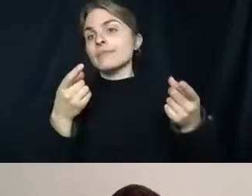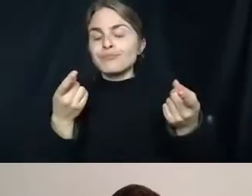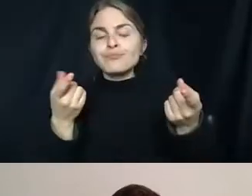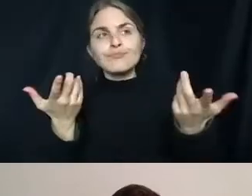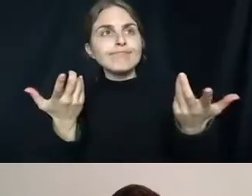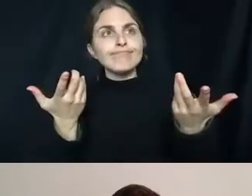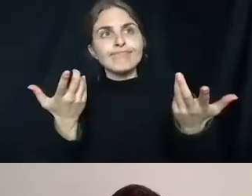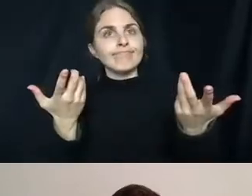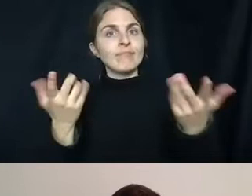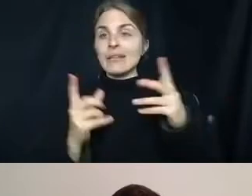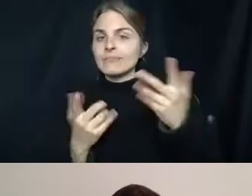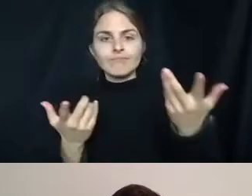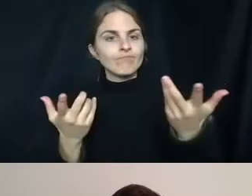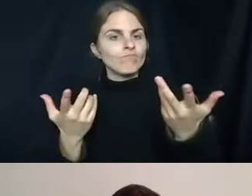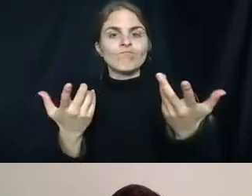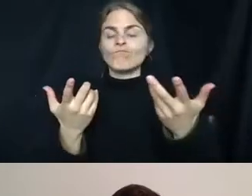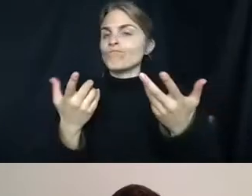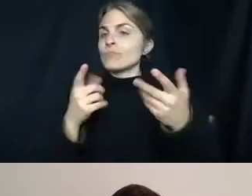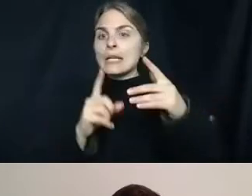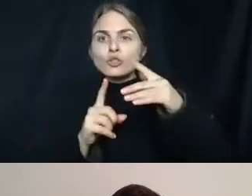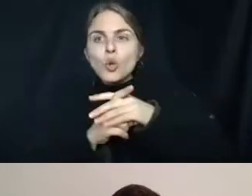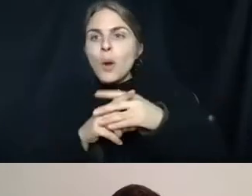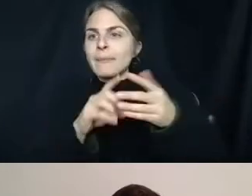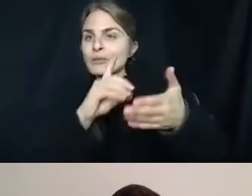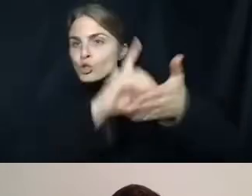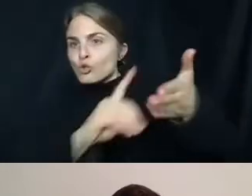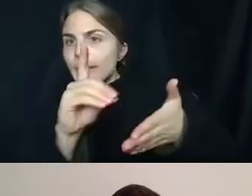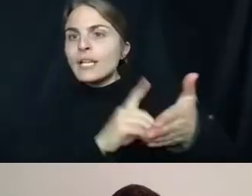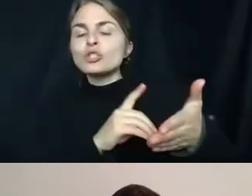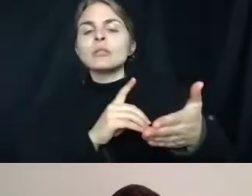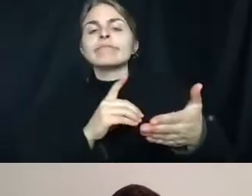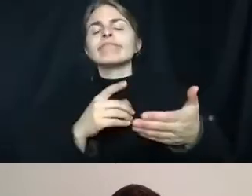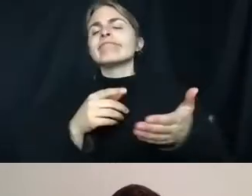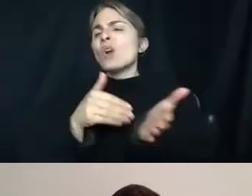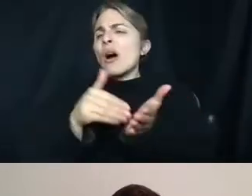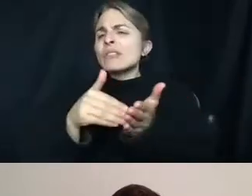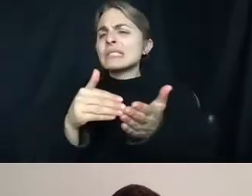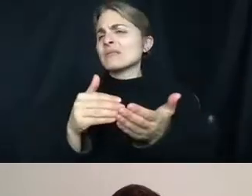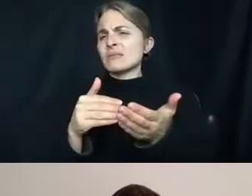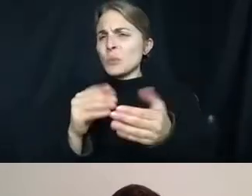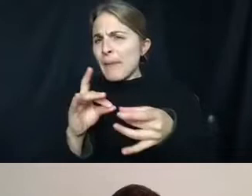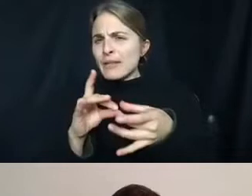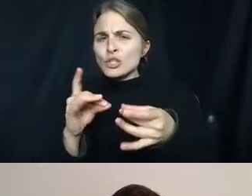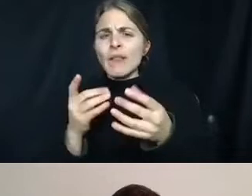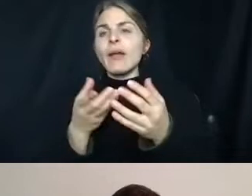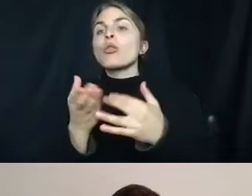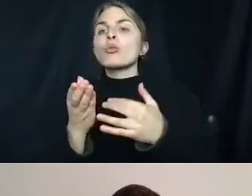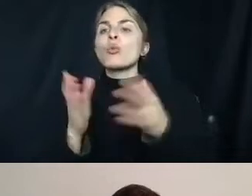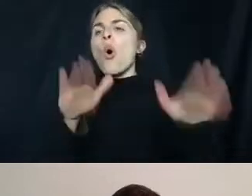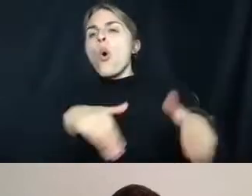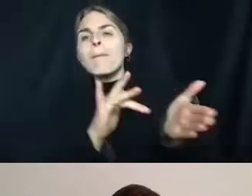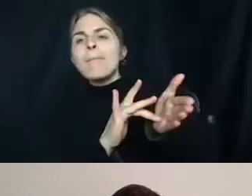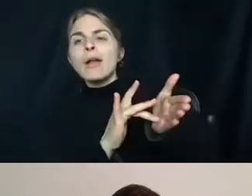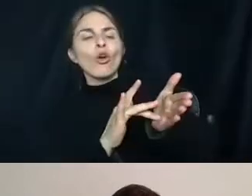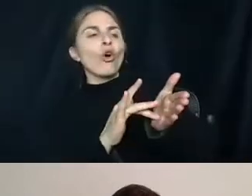in weight discrimination that like we often talk about, like through delay of medical care and